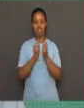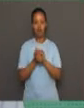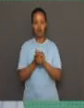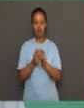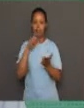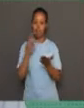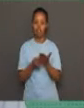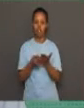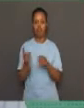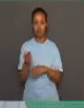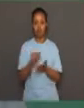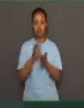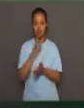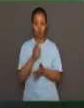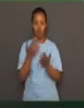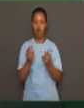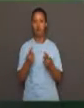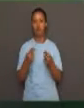us begin with an activity.